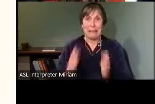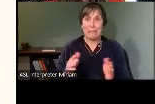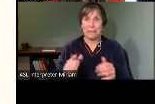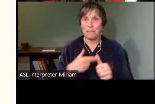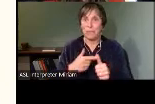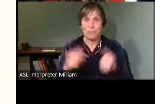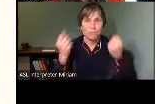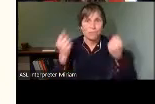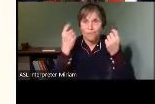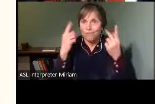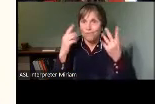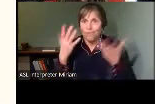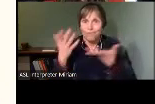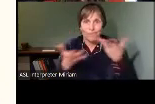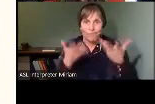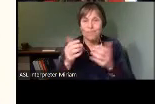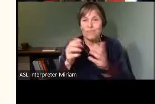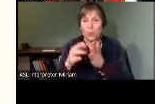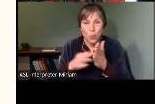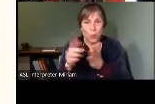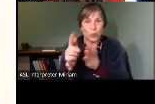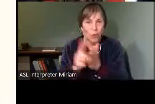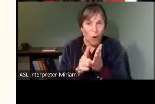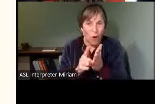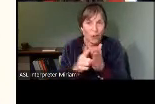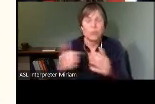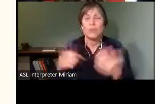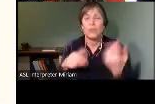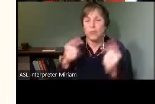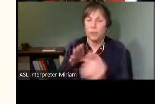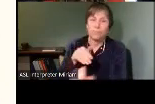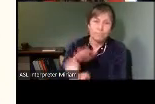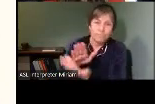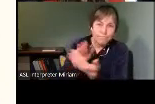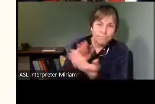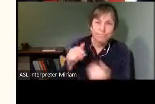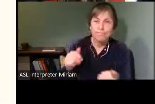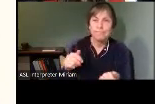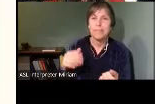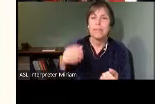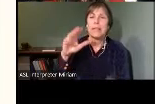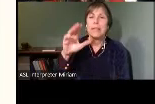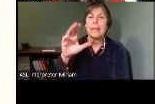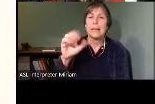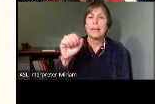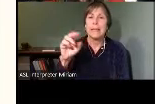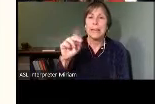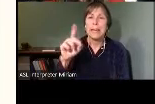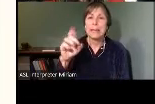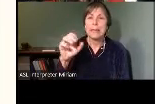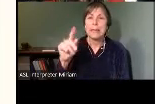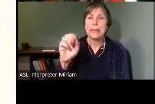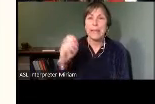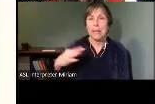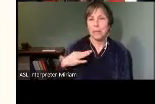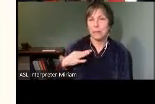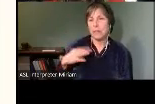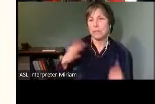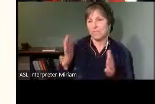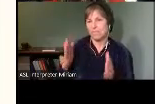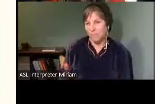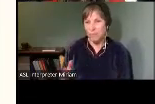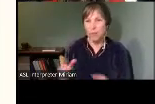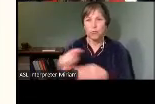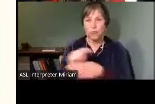registration applications that were completed so we've tried to address that by having candidate information sessions and candidate training so we're really